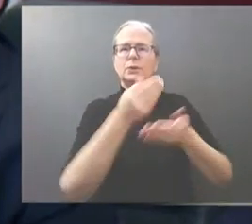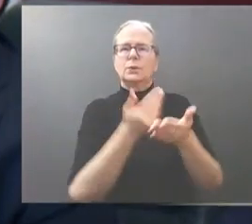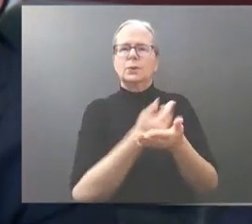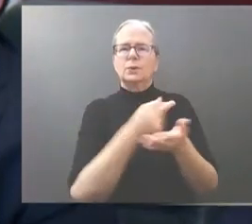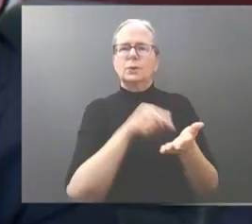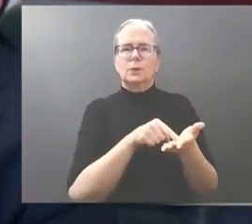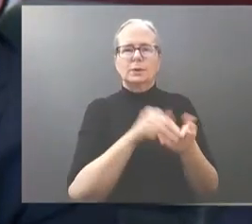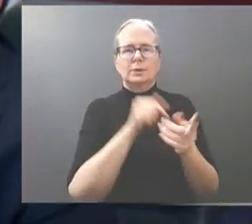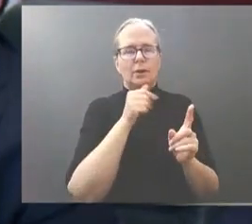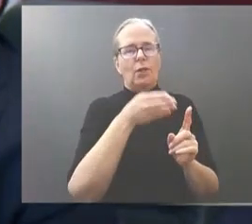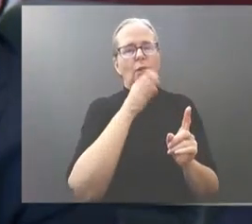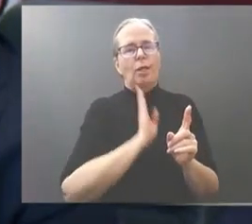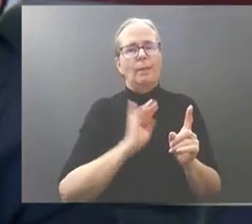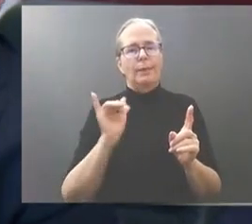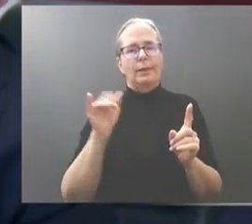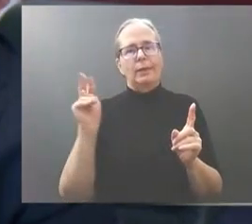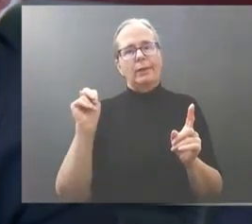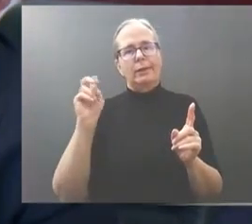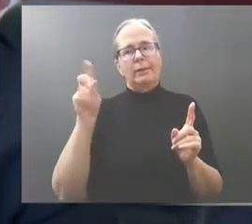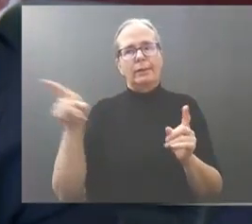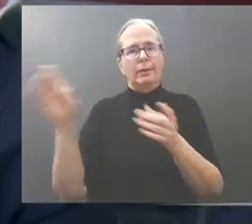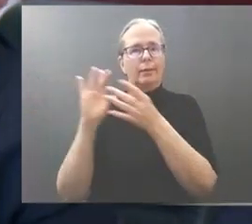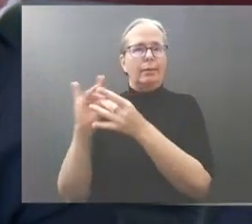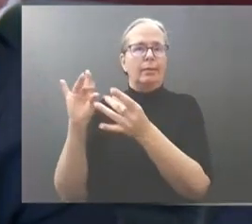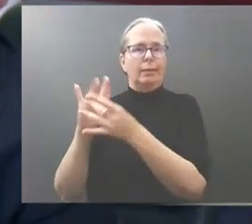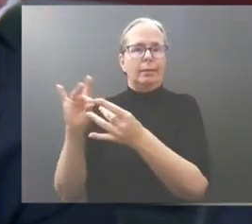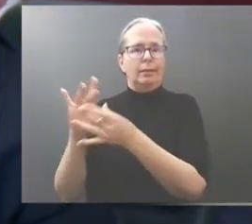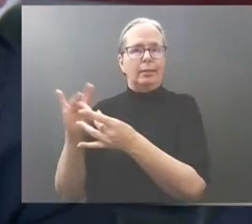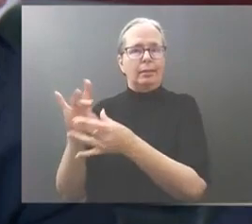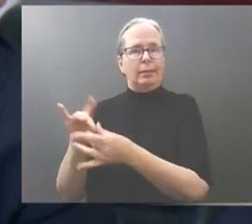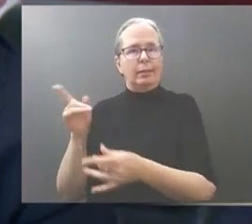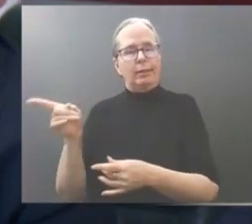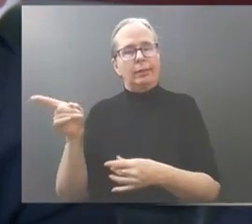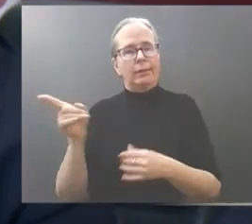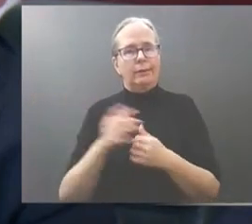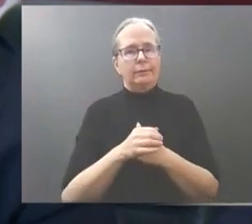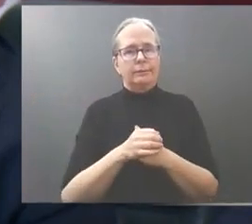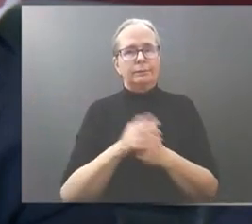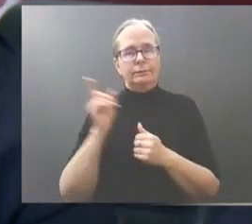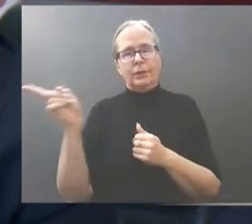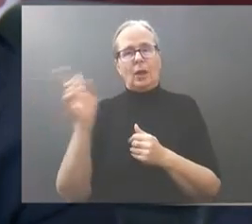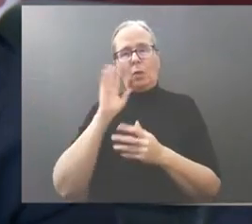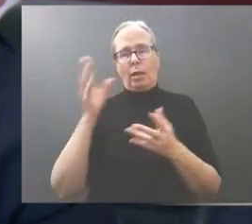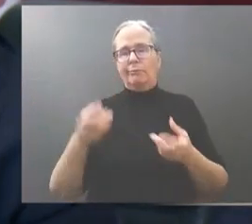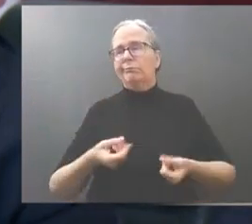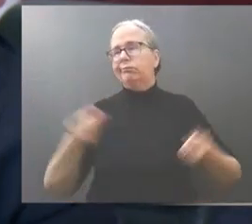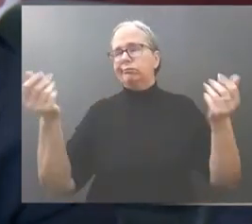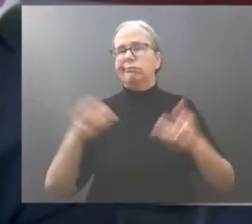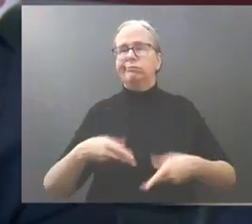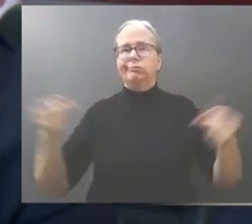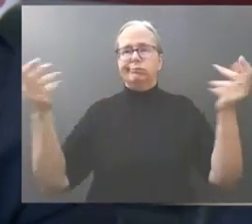have borrowed and spent and mortgaged our children's future, while the UCP has created wealth,